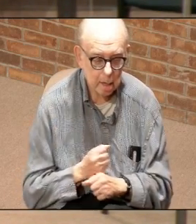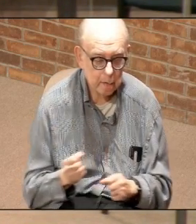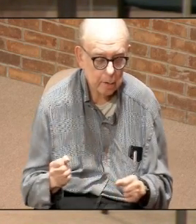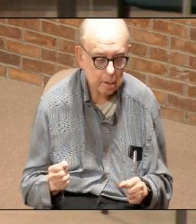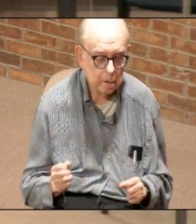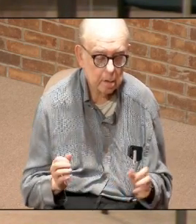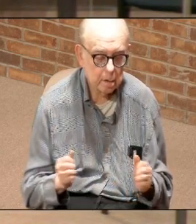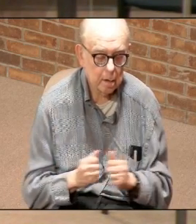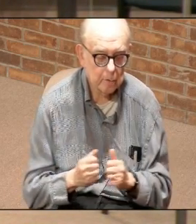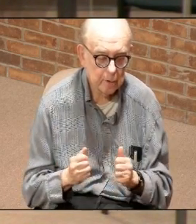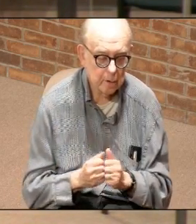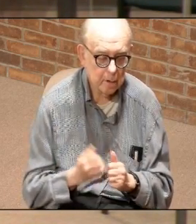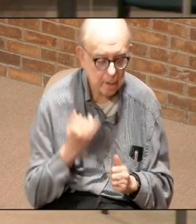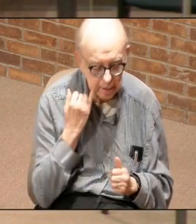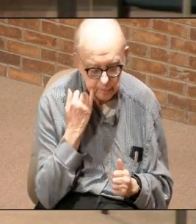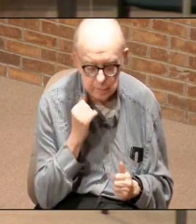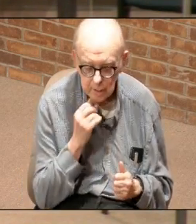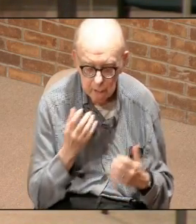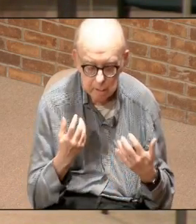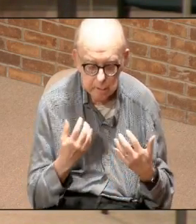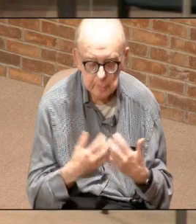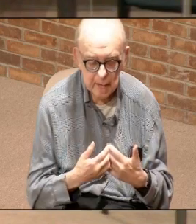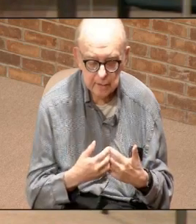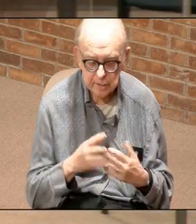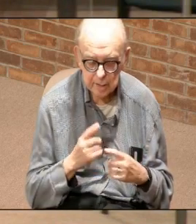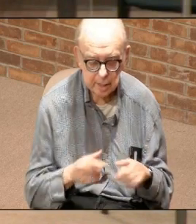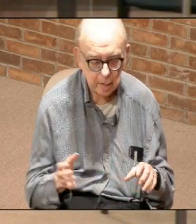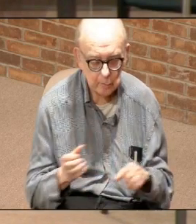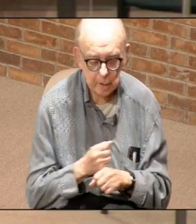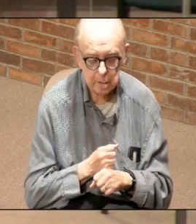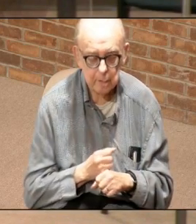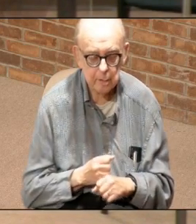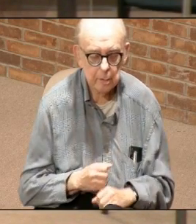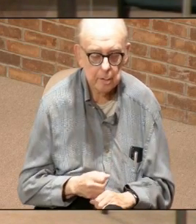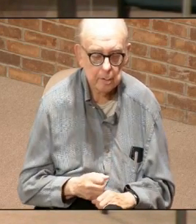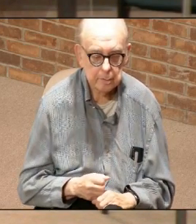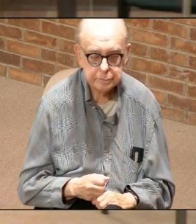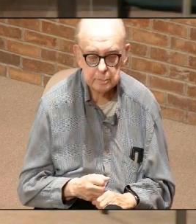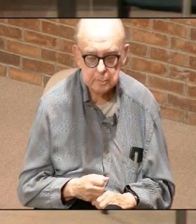sync. And it's hard when you've got someone that's just not there.